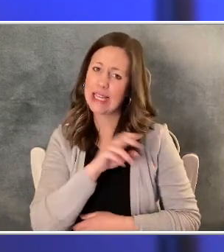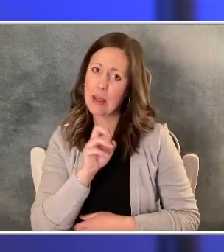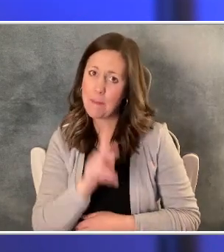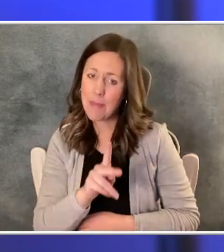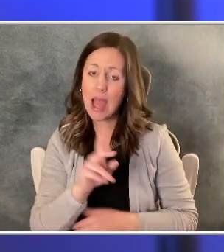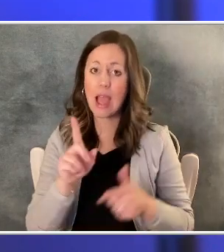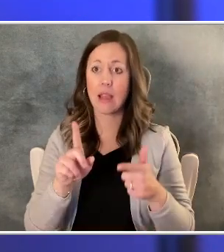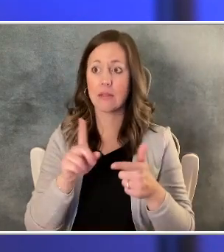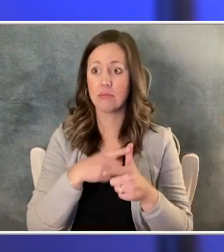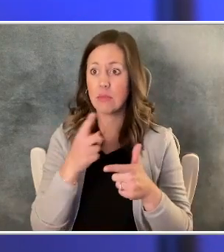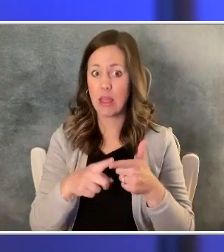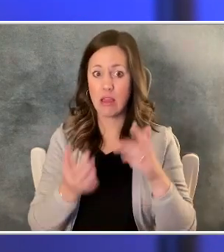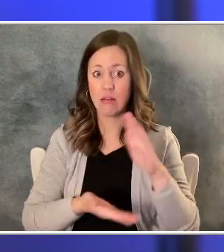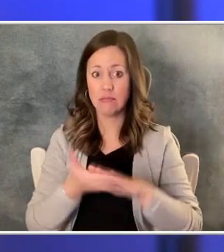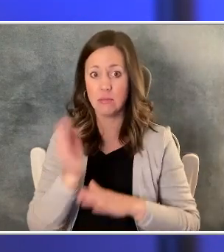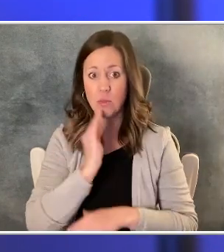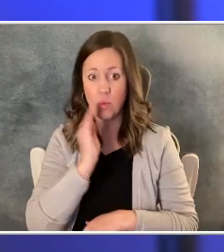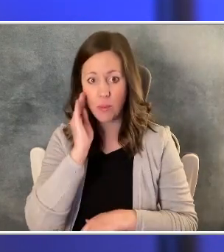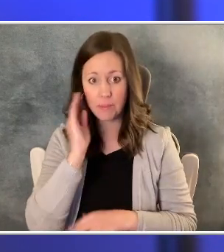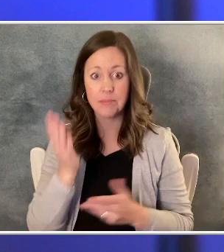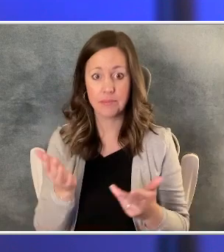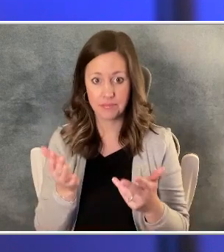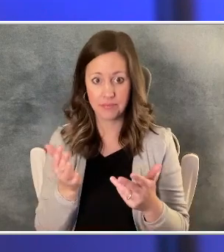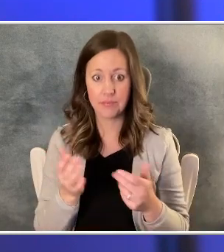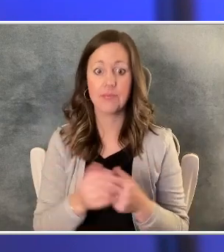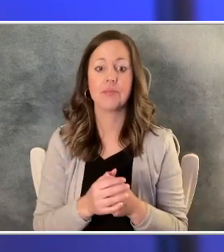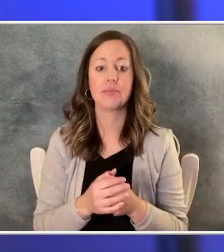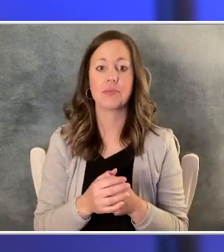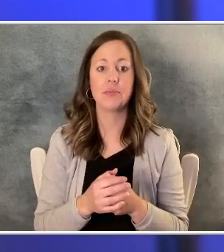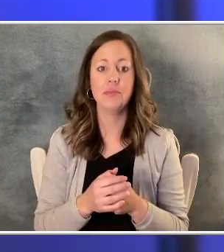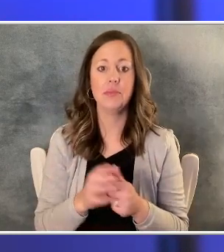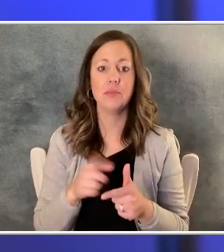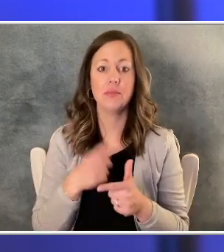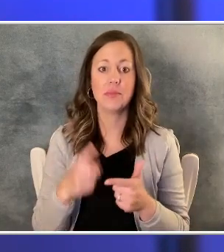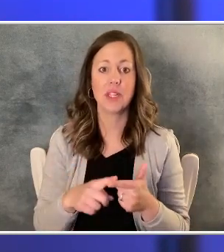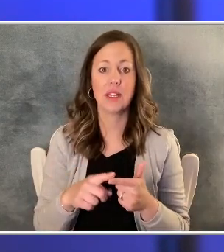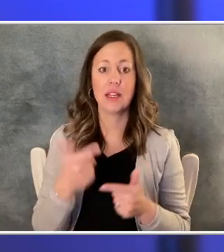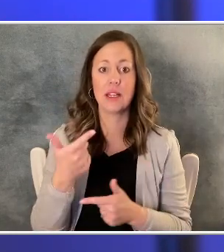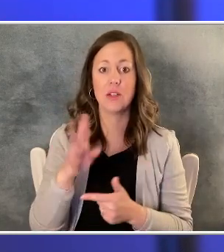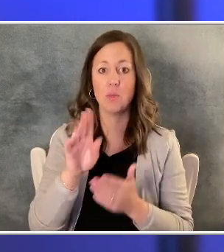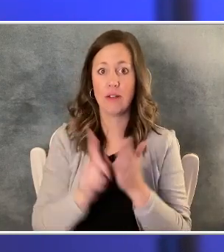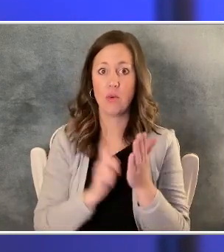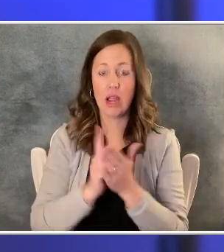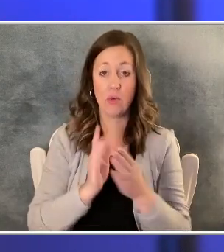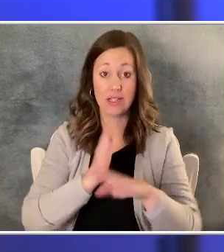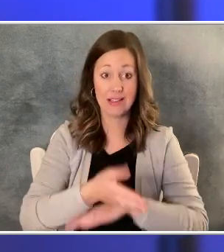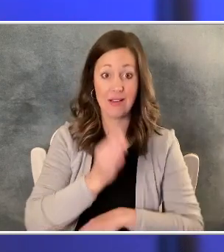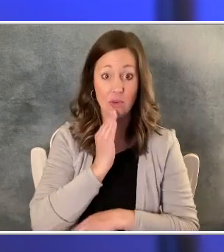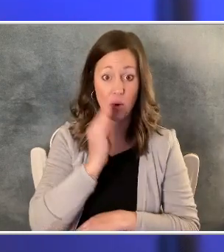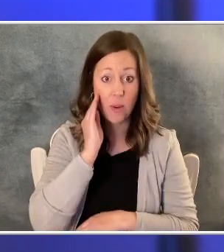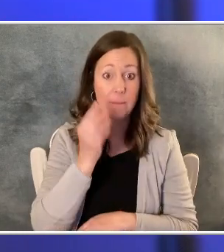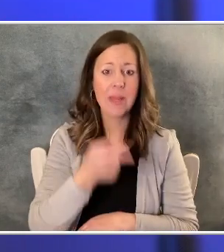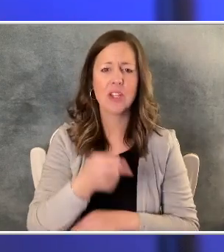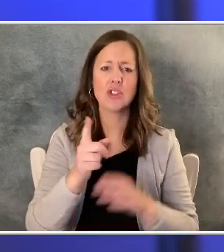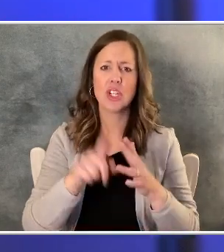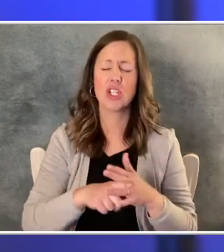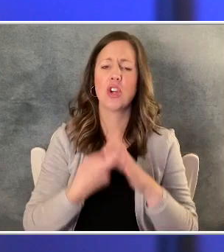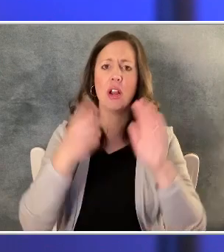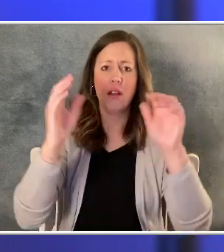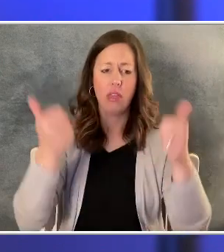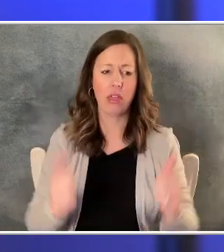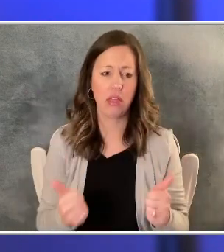home. And then about 24 hours after being home, she began to decline again. And so